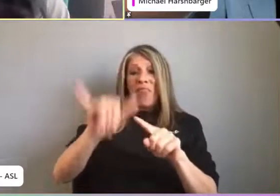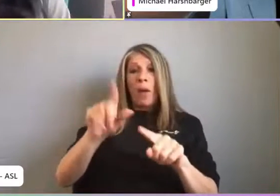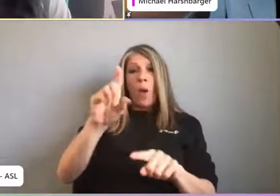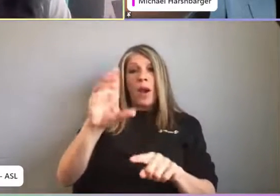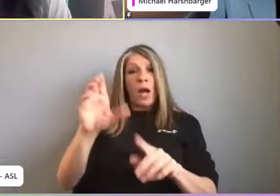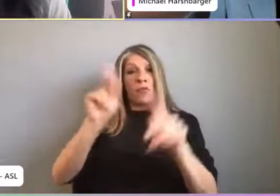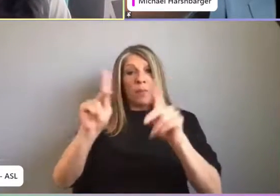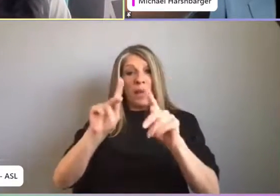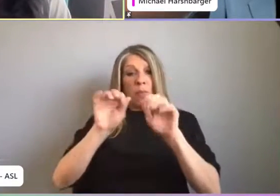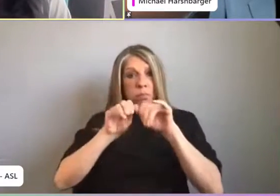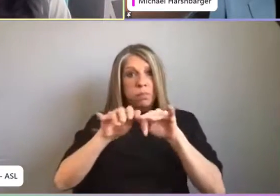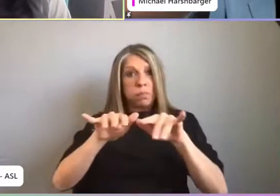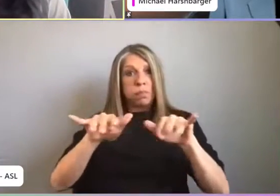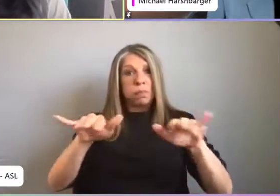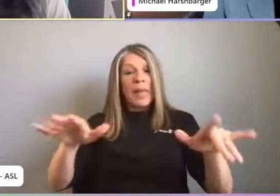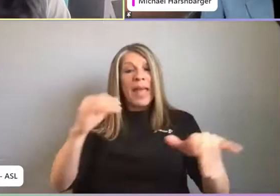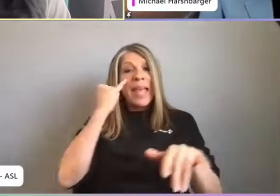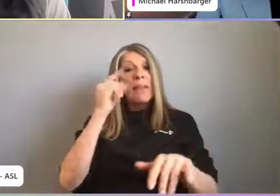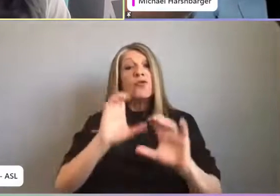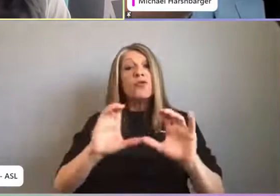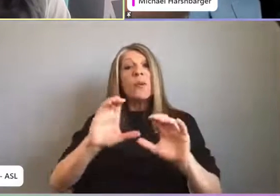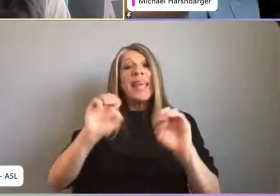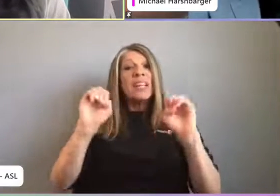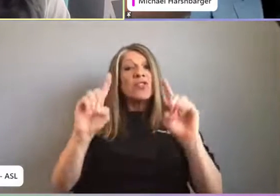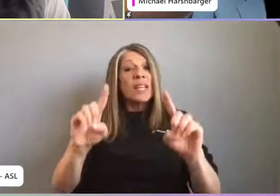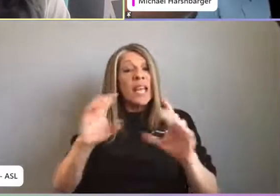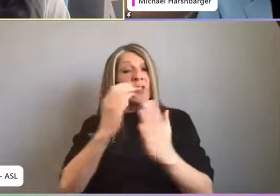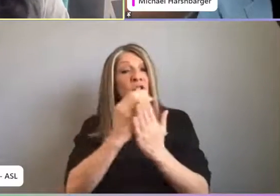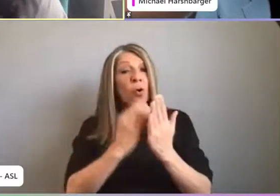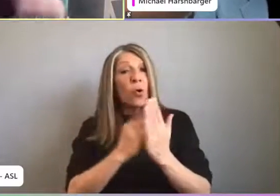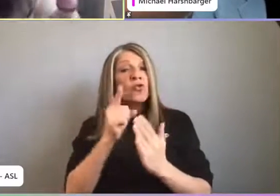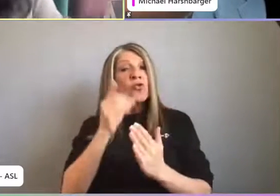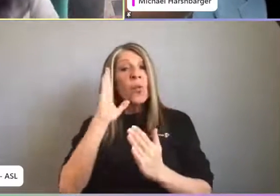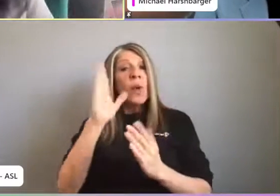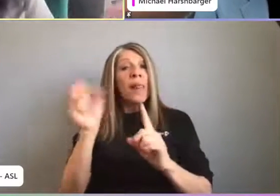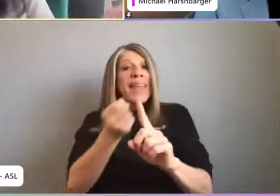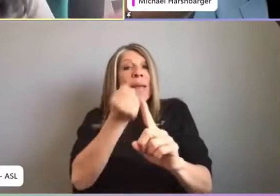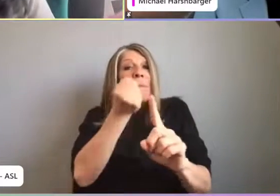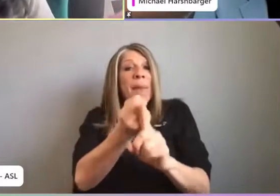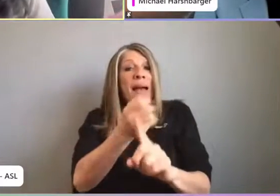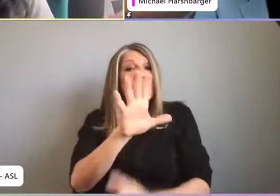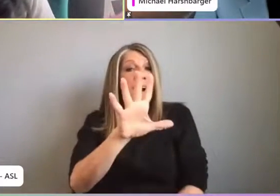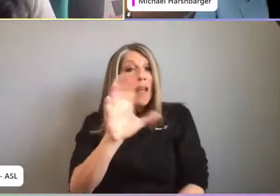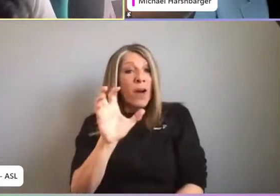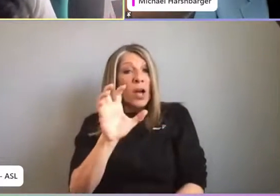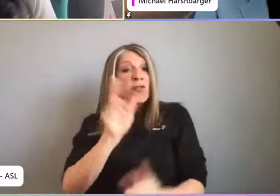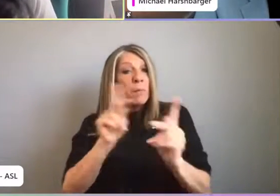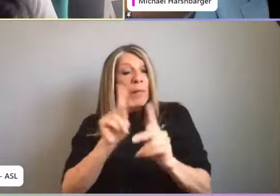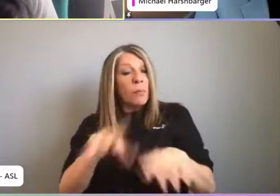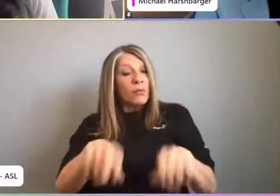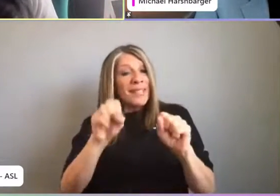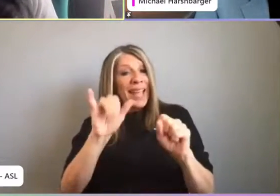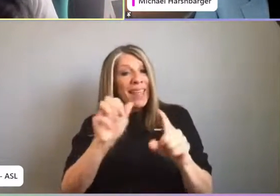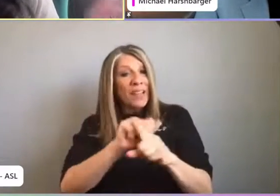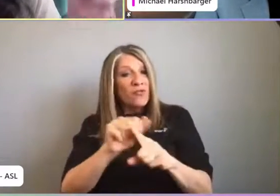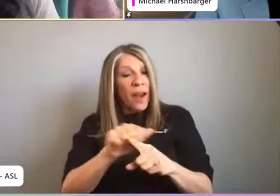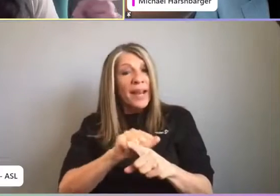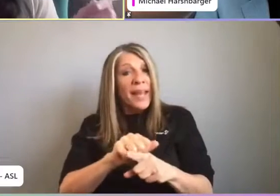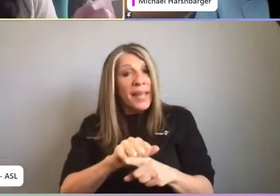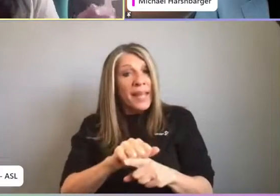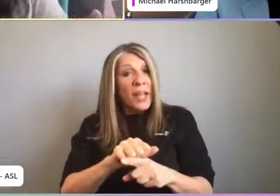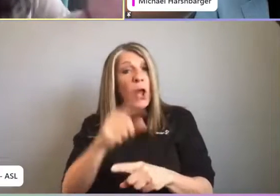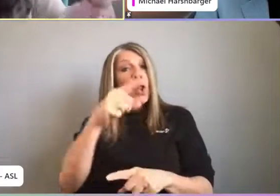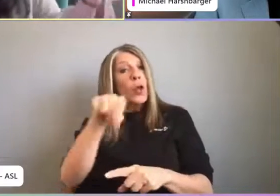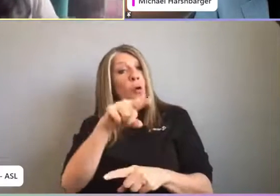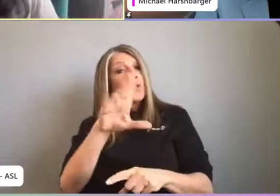out. If you're doing an education course, you're going to impact, say, 500 people take that training you're making inside.